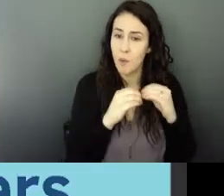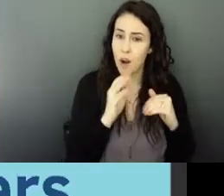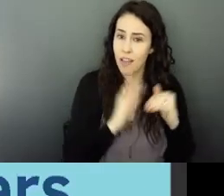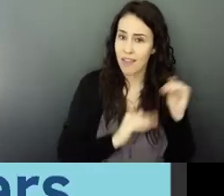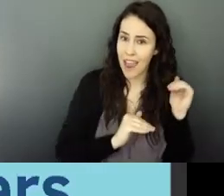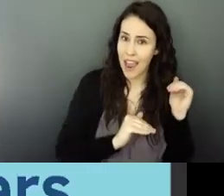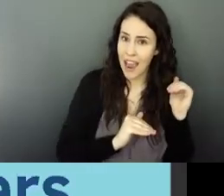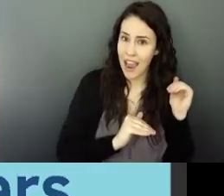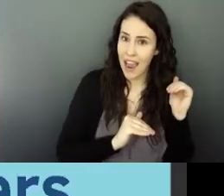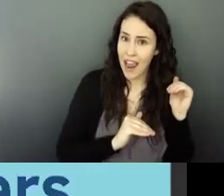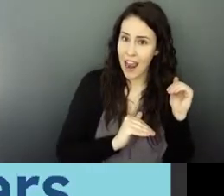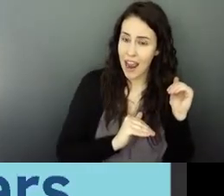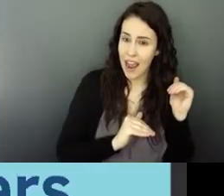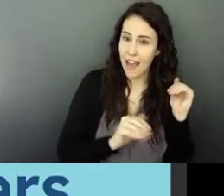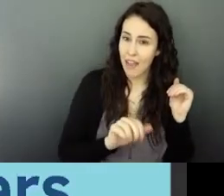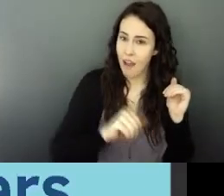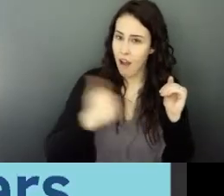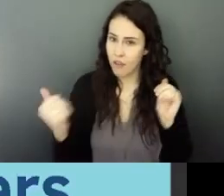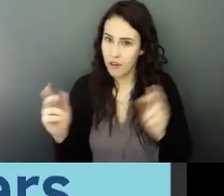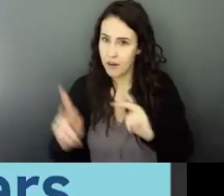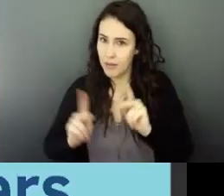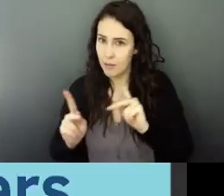their counterparts.